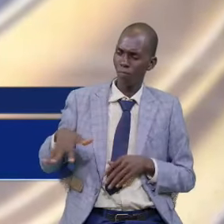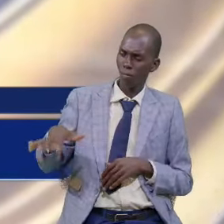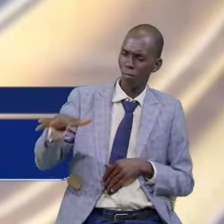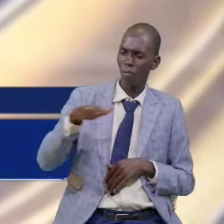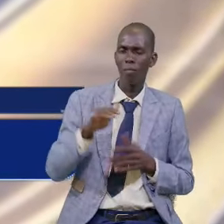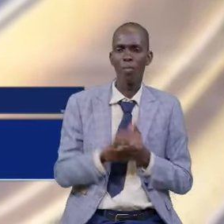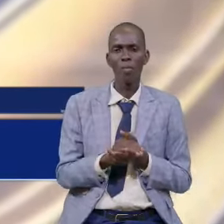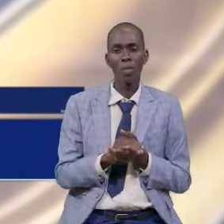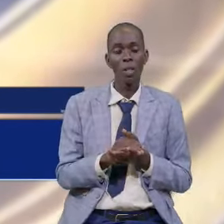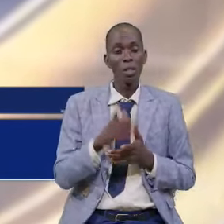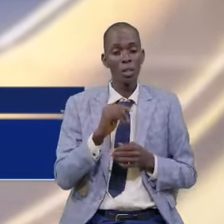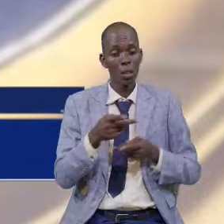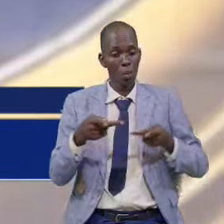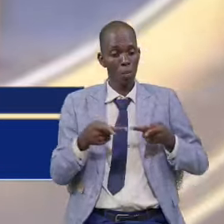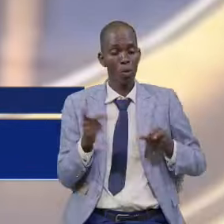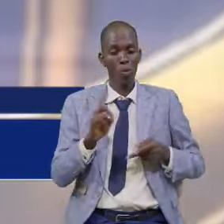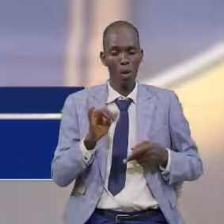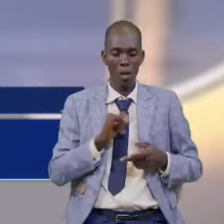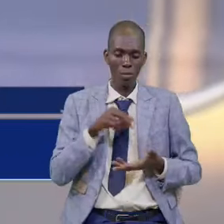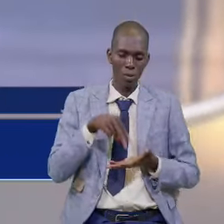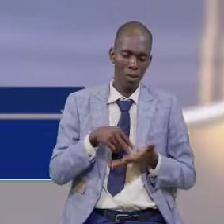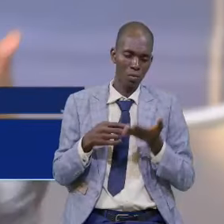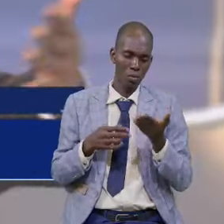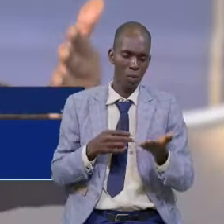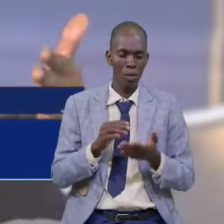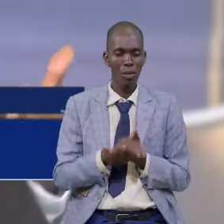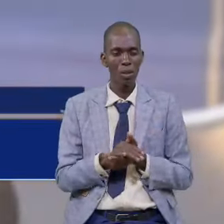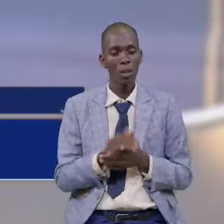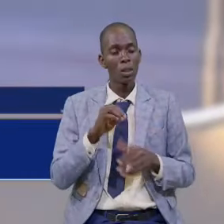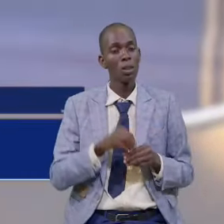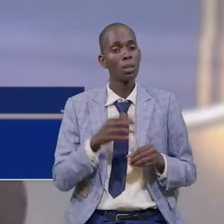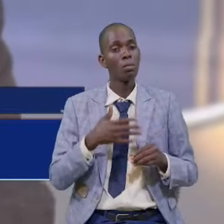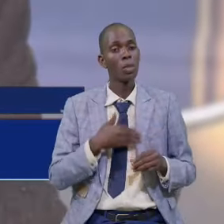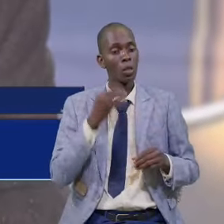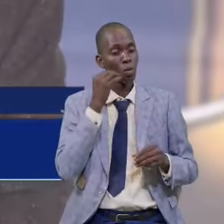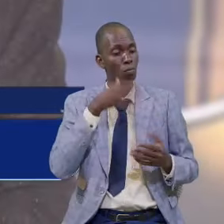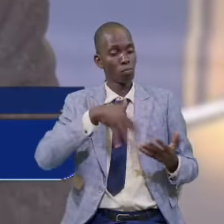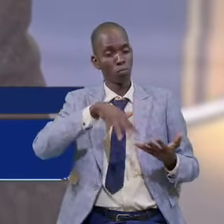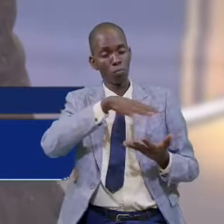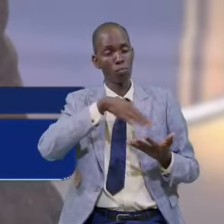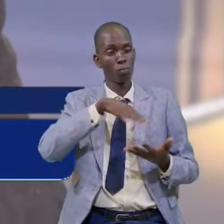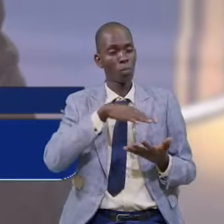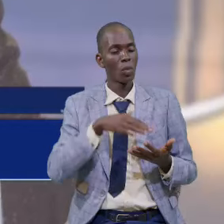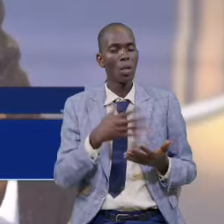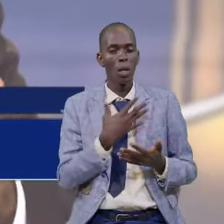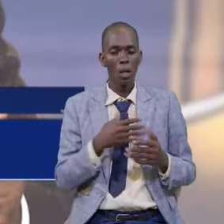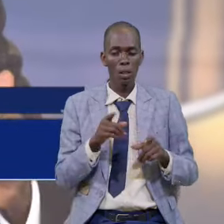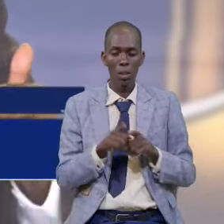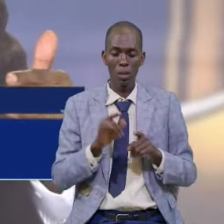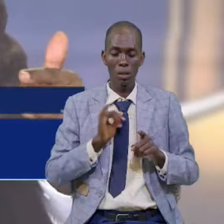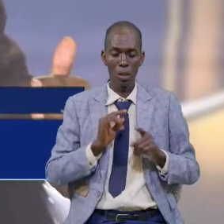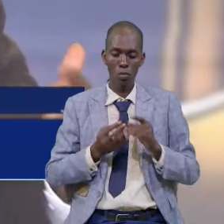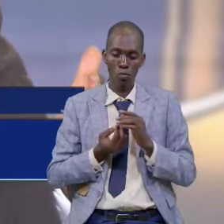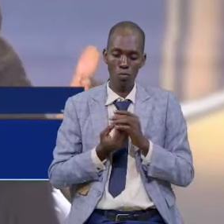I stand, in my area. And then as I grow, I expand